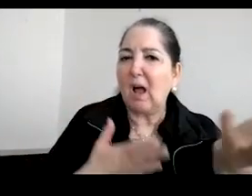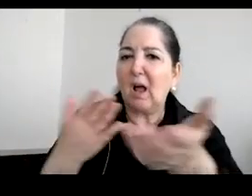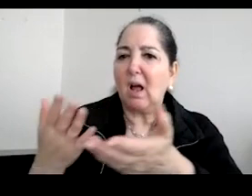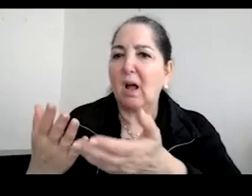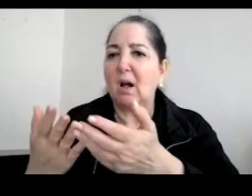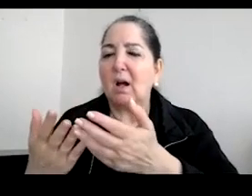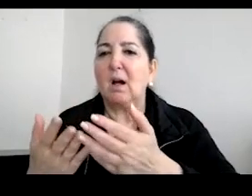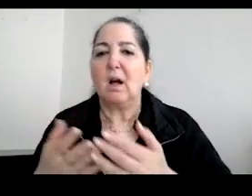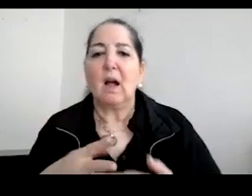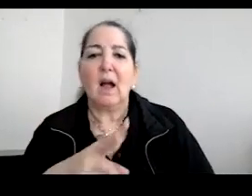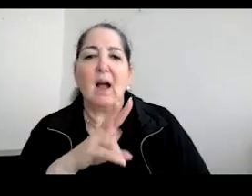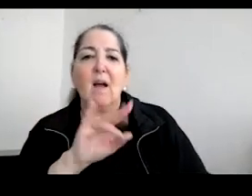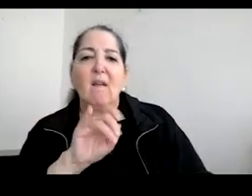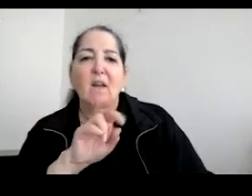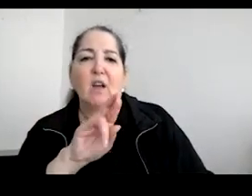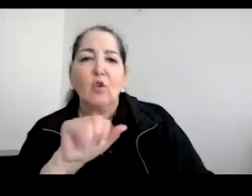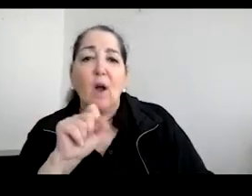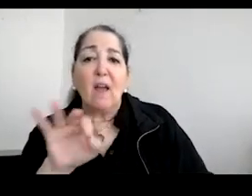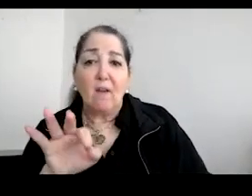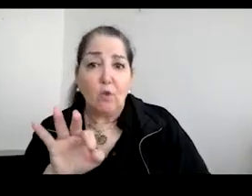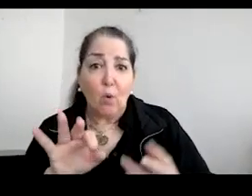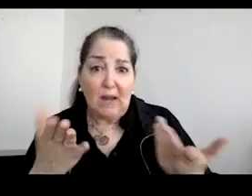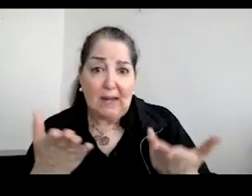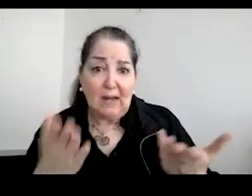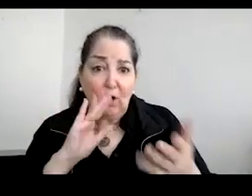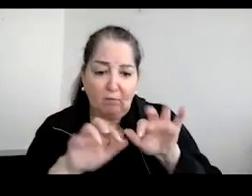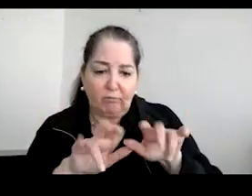Victoria, if you're on, you can go ahead and respond in the chat box too.